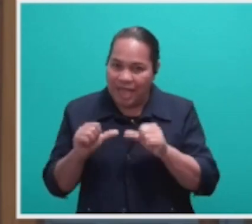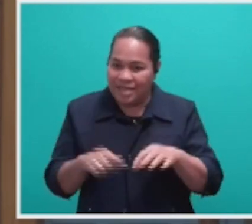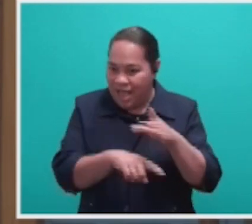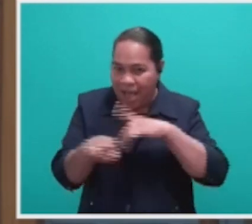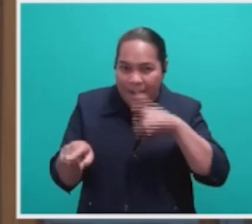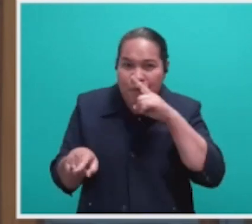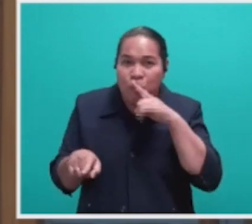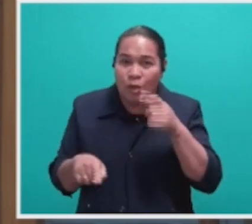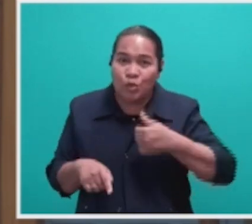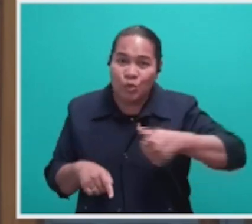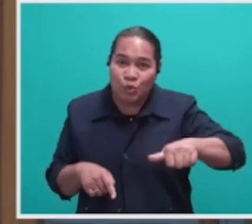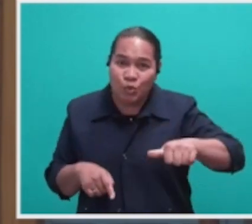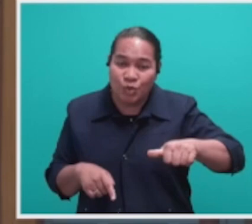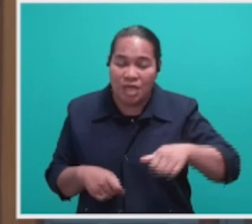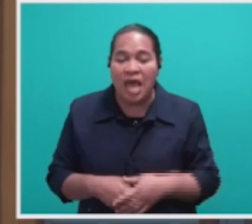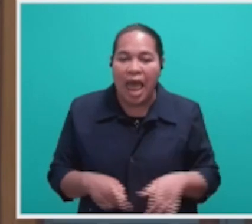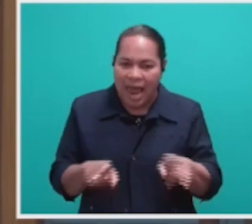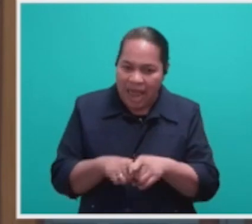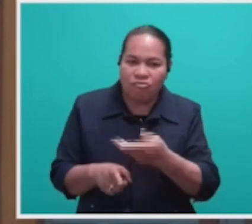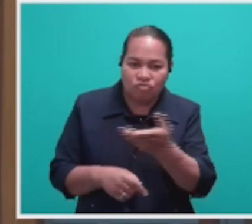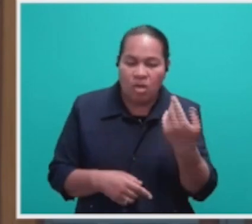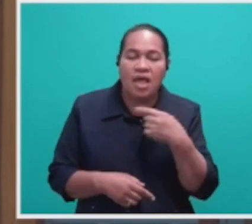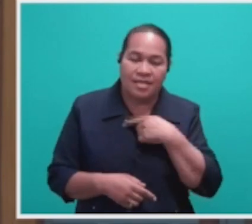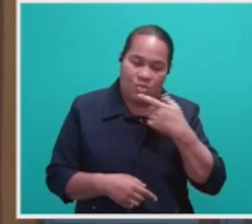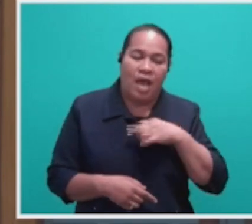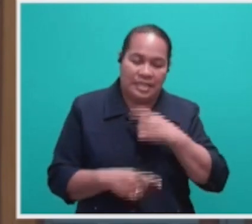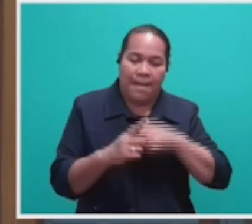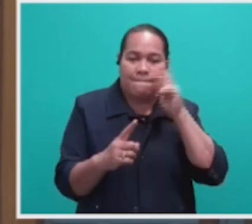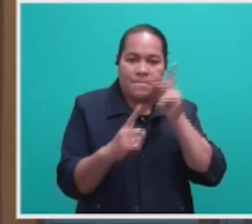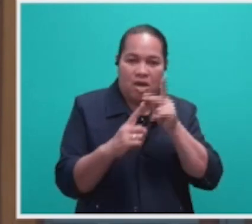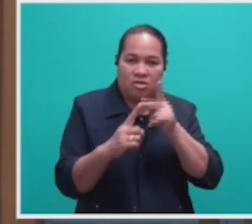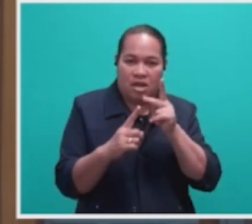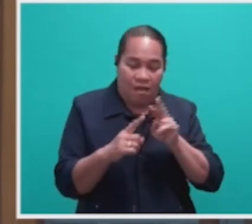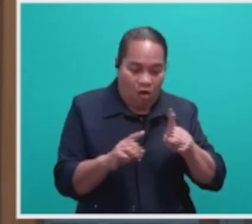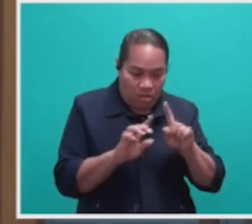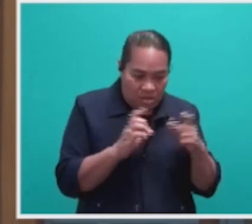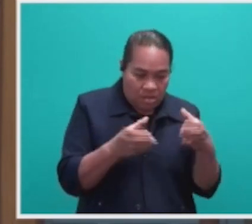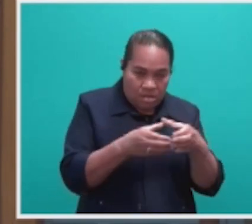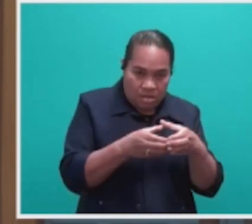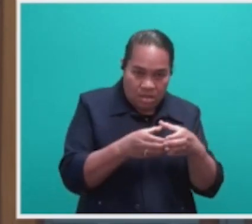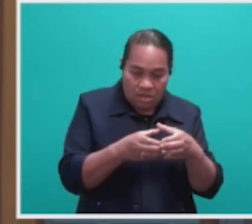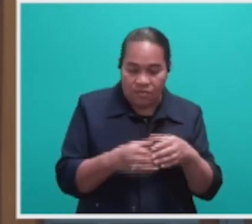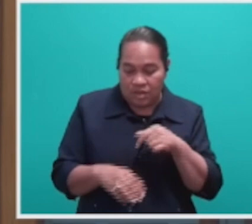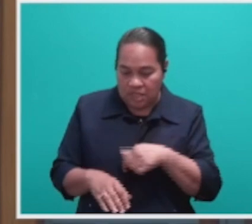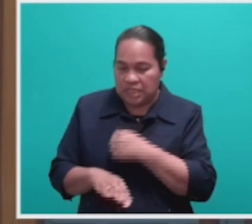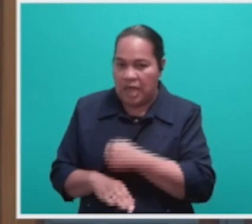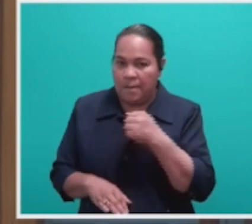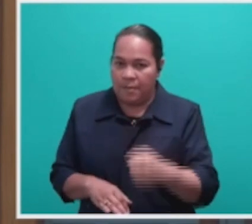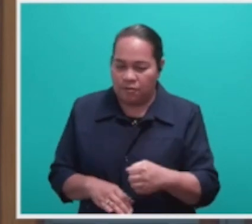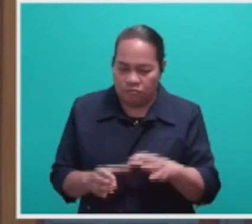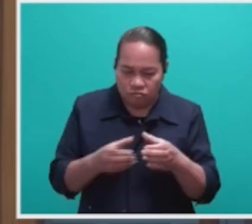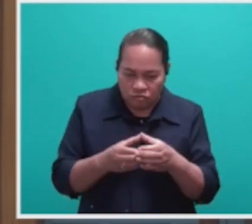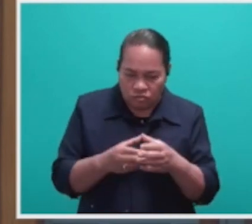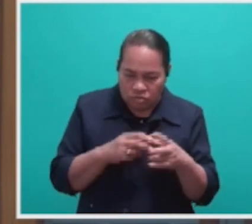protection. That is one of the current new priorities of the Ministry and the People's Coalition Government. Mr.